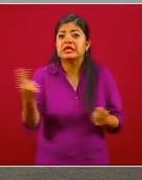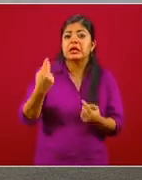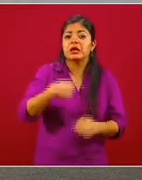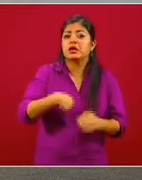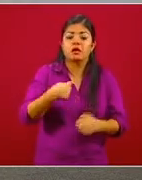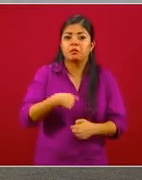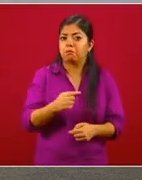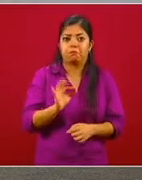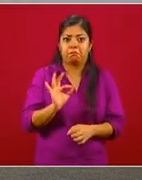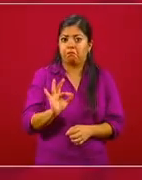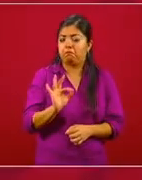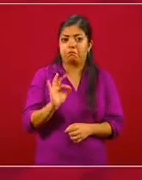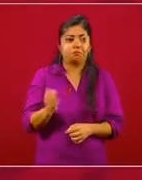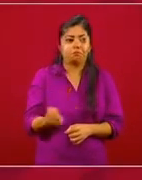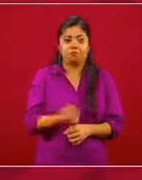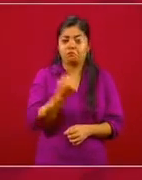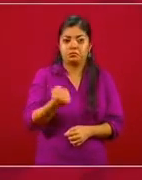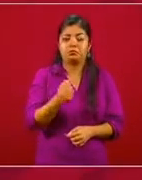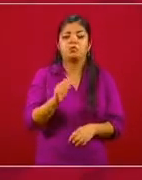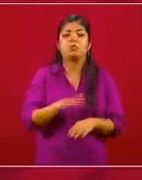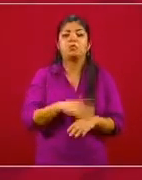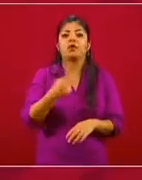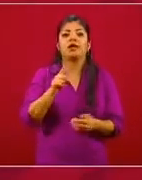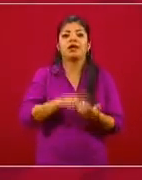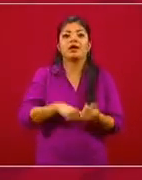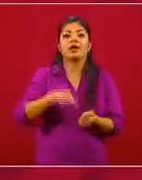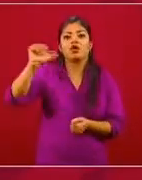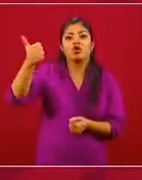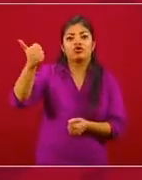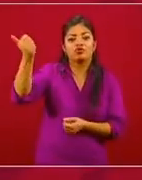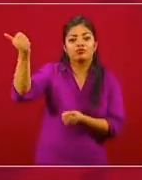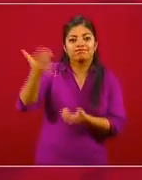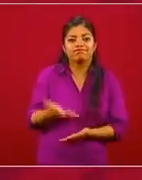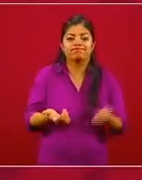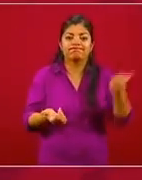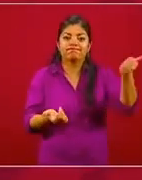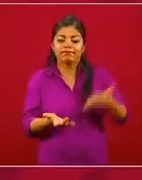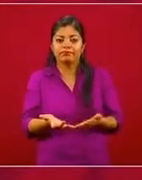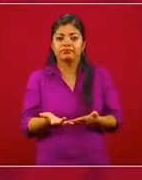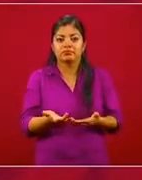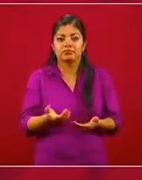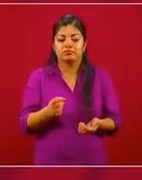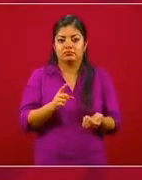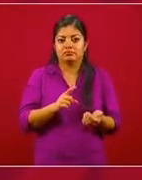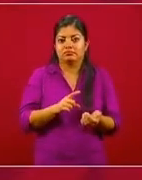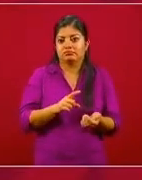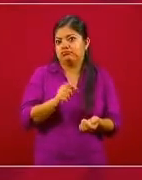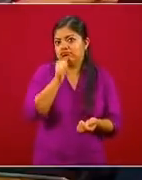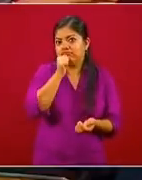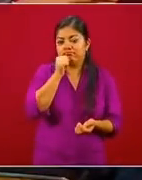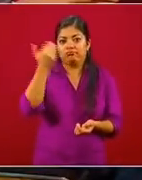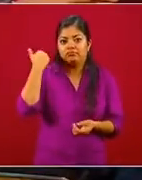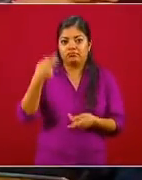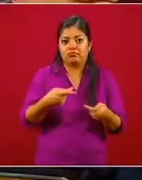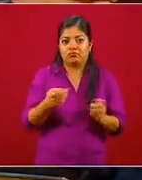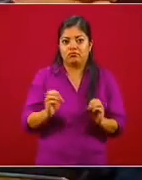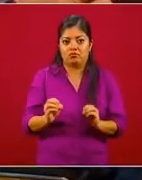they were not necessary to cover for the specific needs that they were originally thought